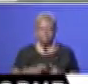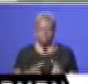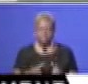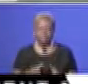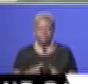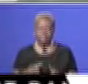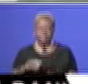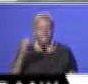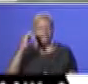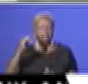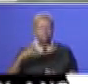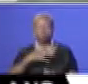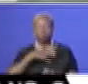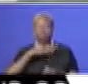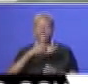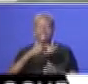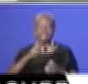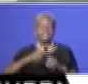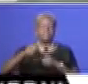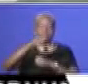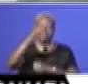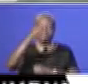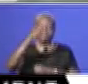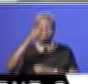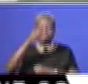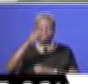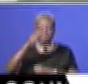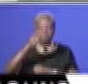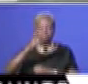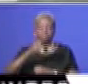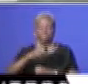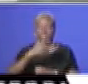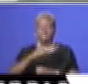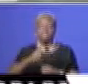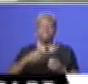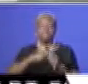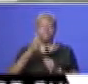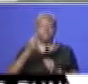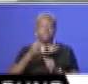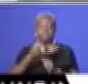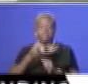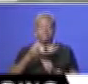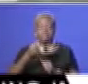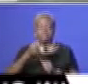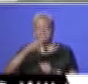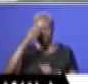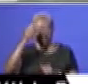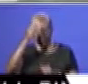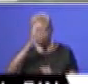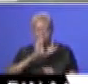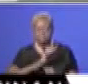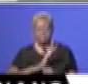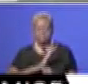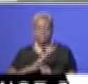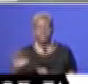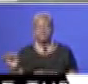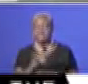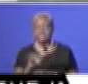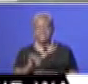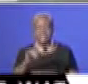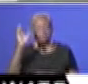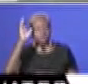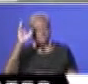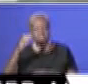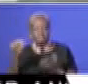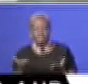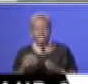white supremacy. The idea that the most likely criminals are going to be young, black, and male. We have that same concept here